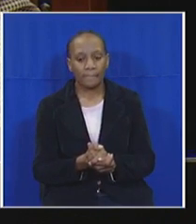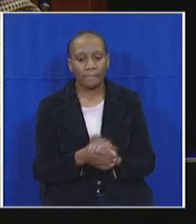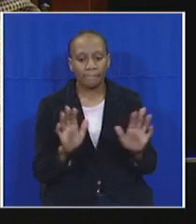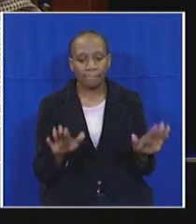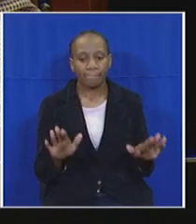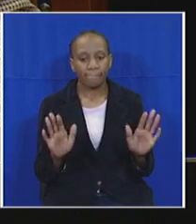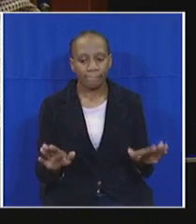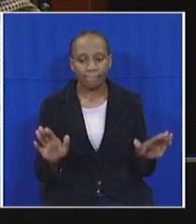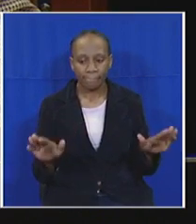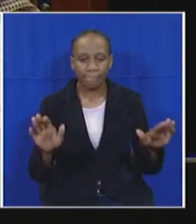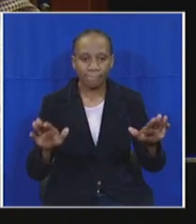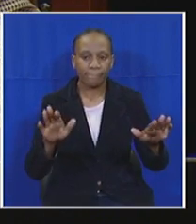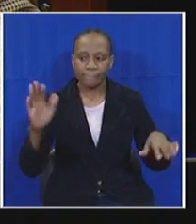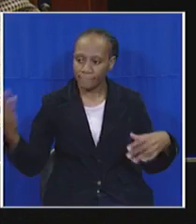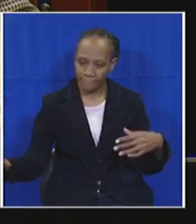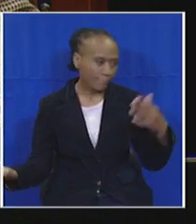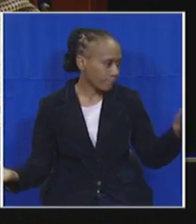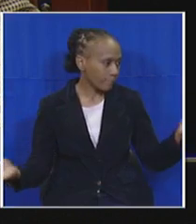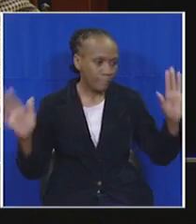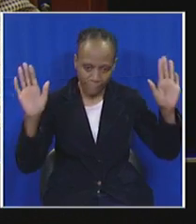order, honorable members from both sides,